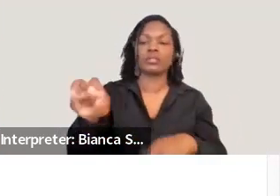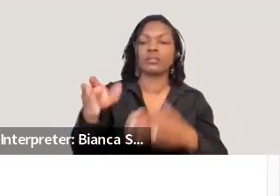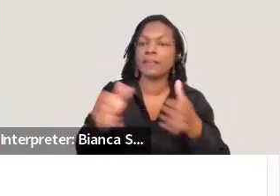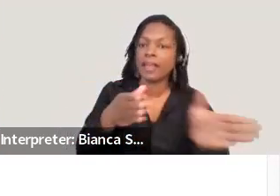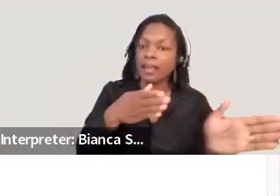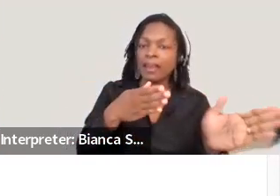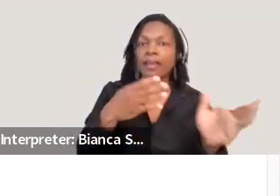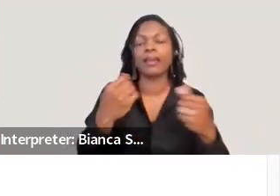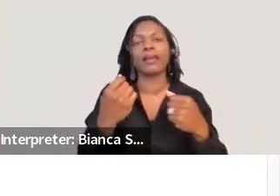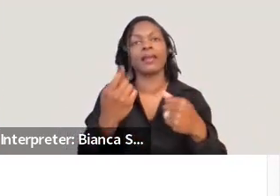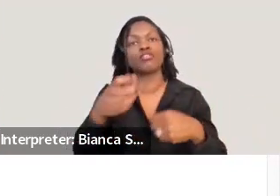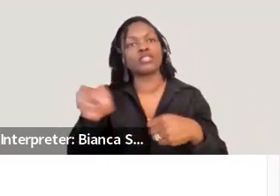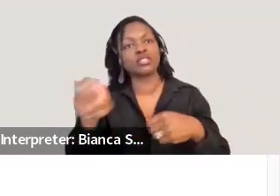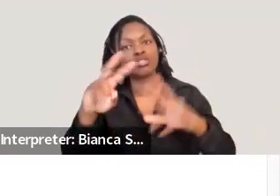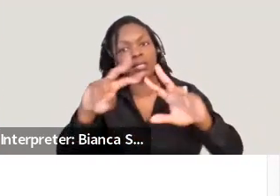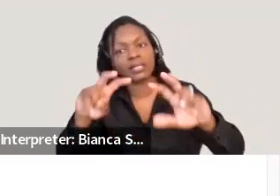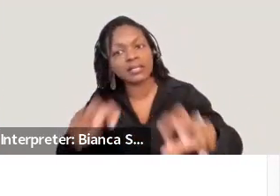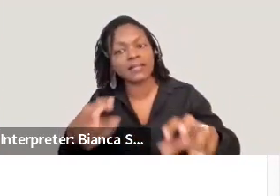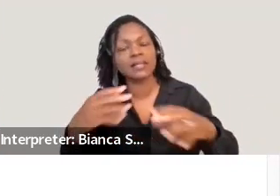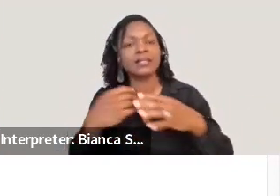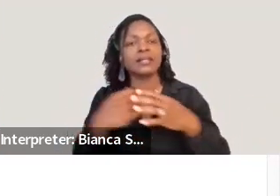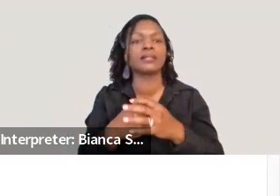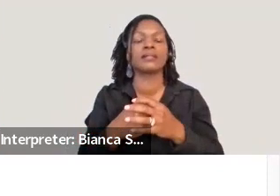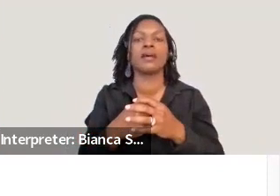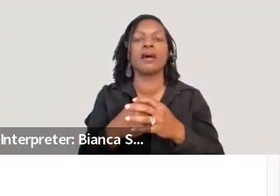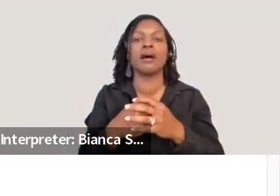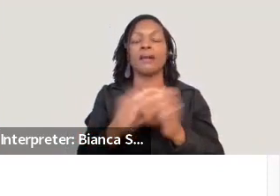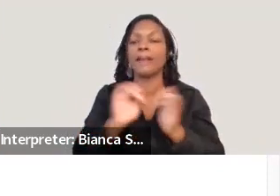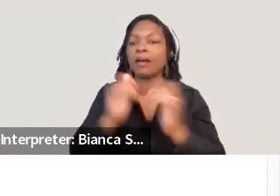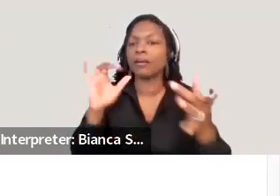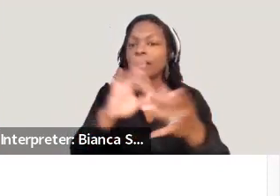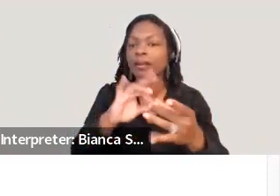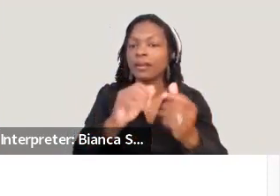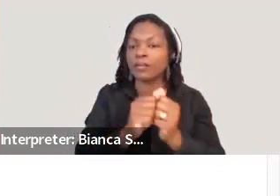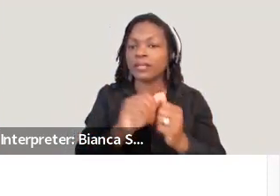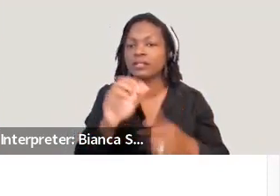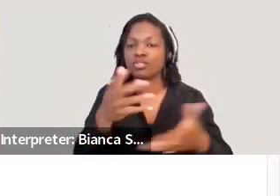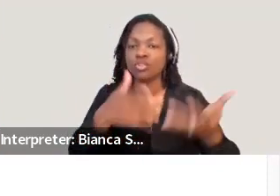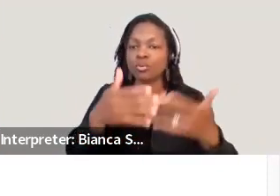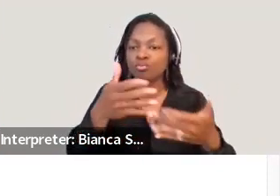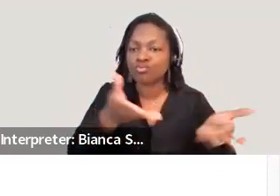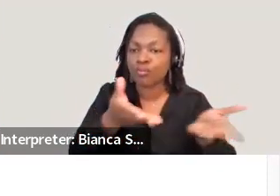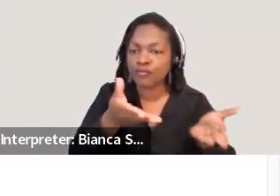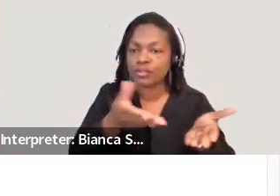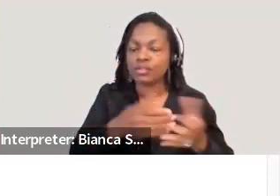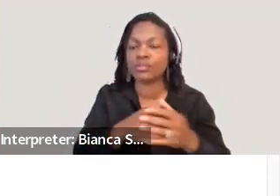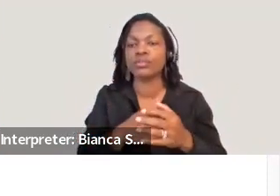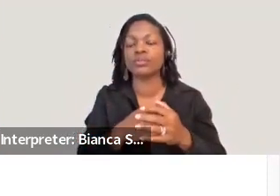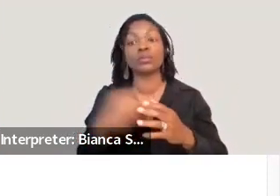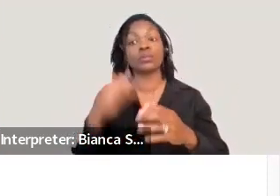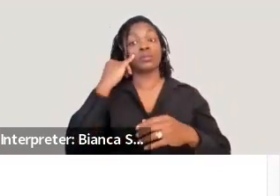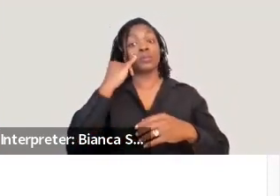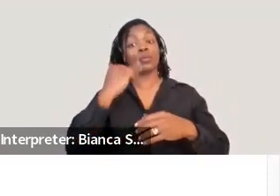transition assessments about, how to connect with social services, what if you're preparing